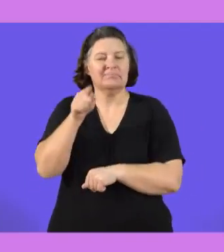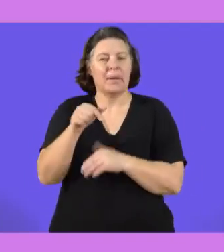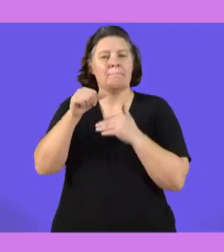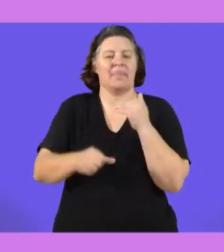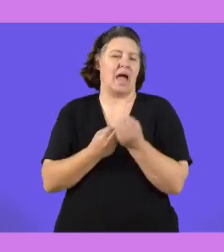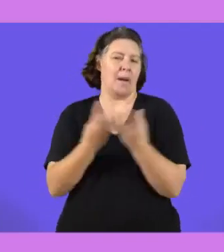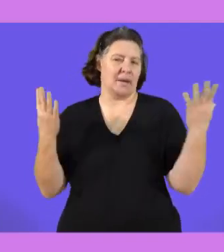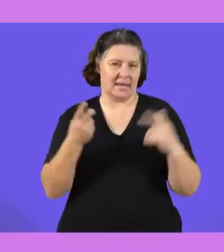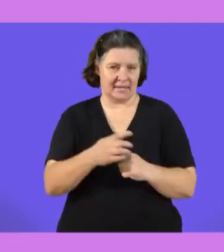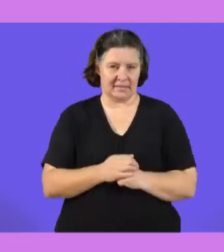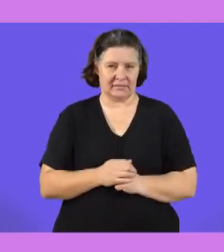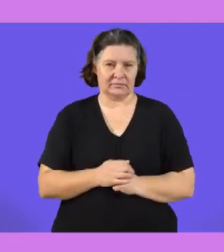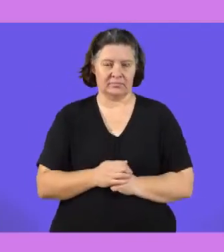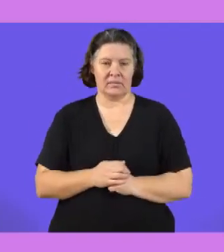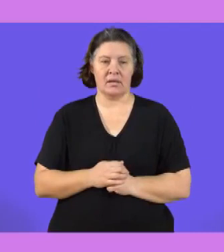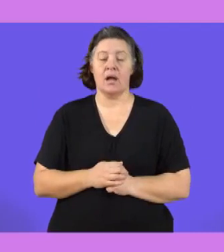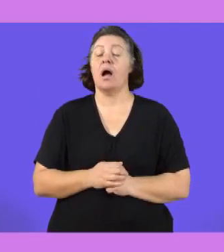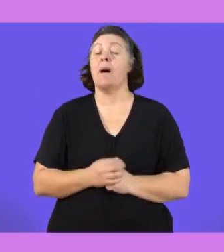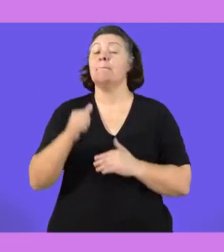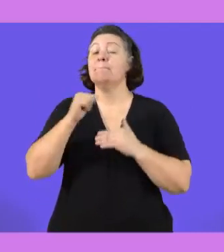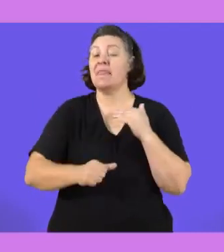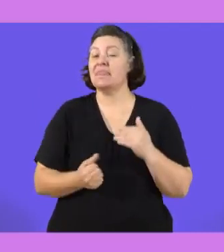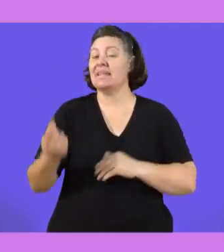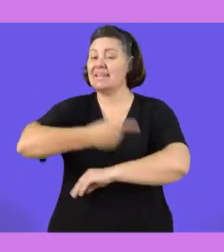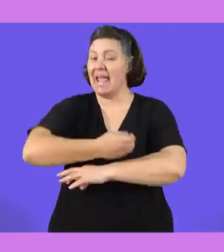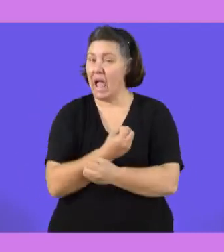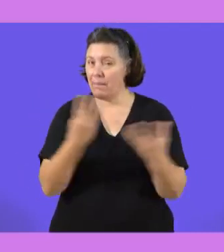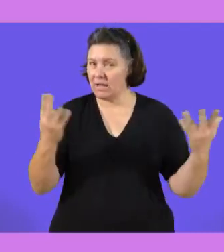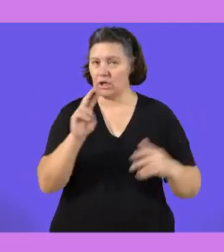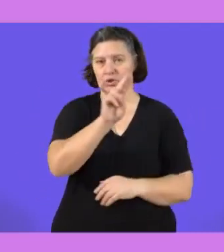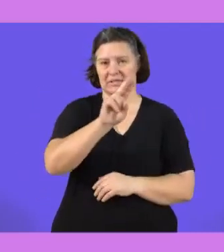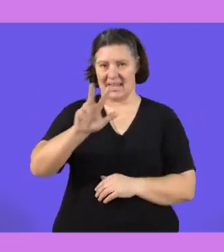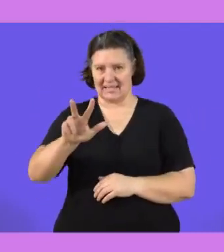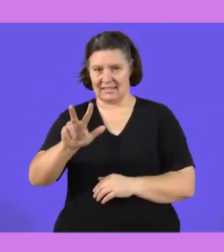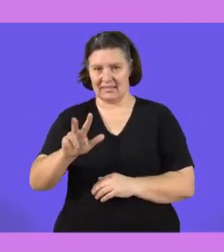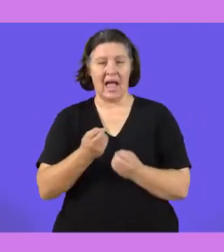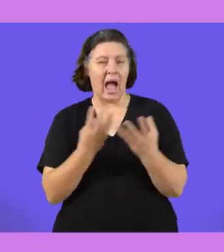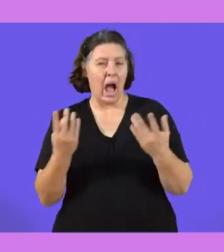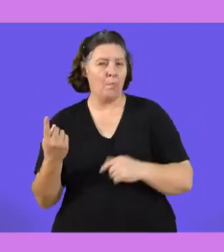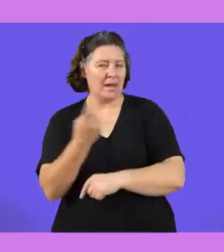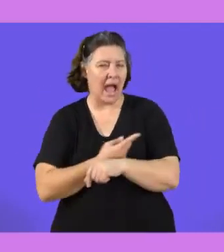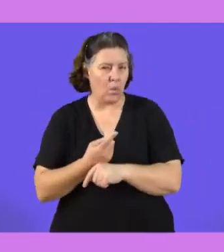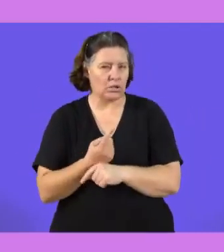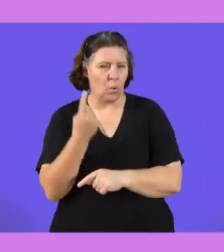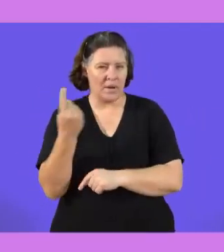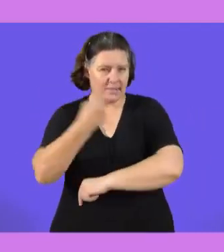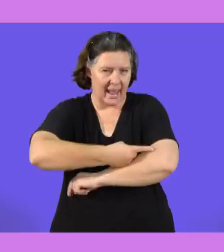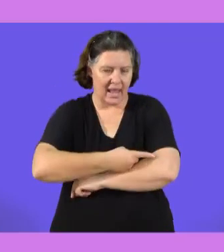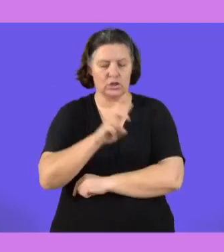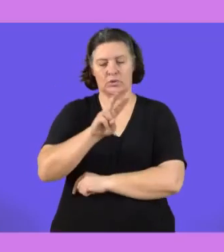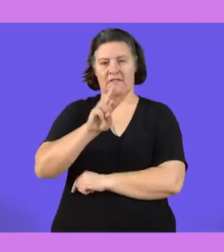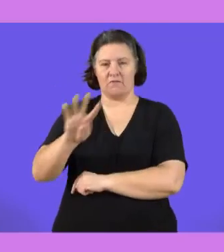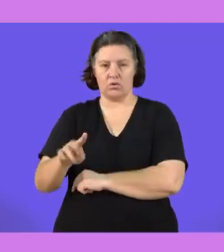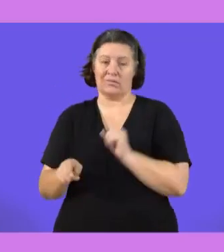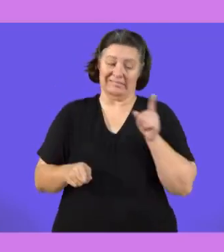month. Remember, the month has 28 days. How many hours in a day? 24. So I'll say that multiply